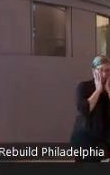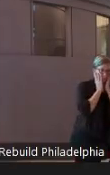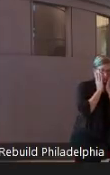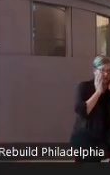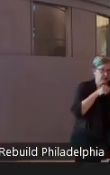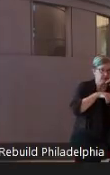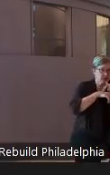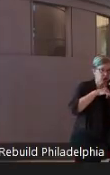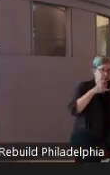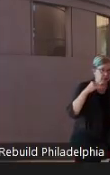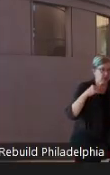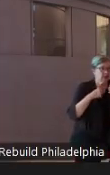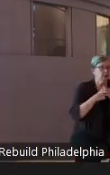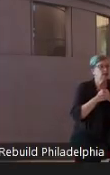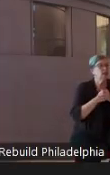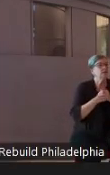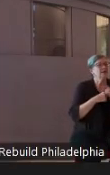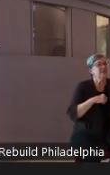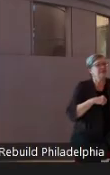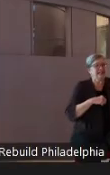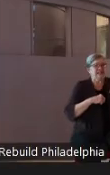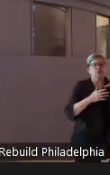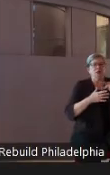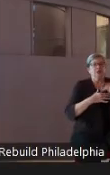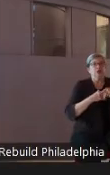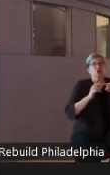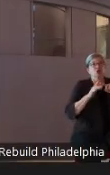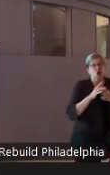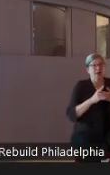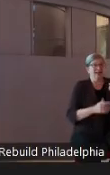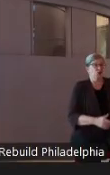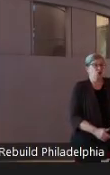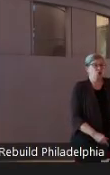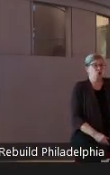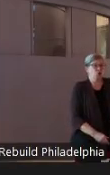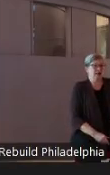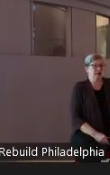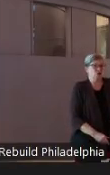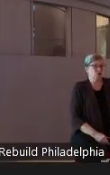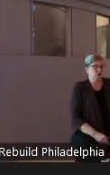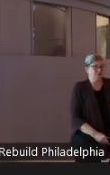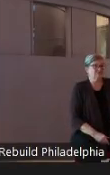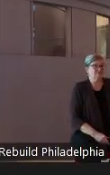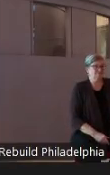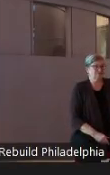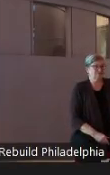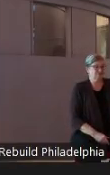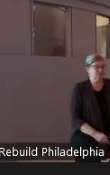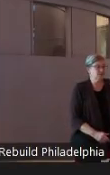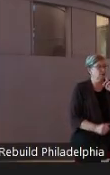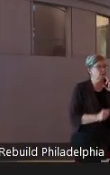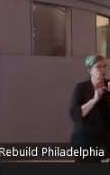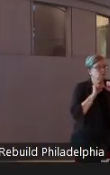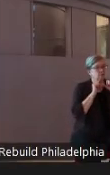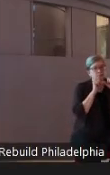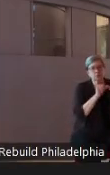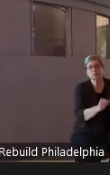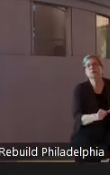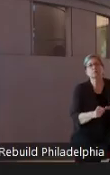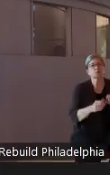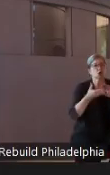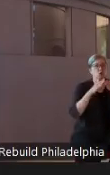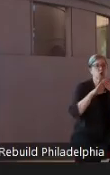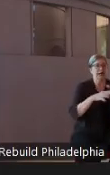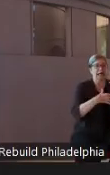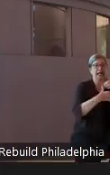this project. I know this project started in 2021. There was extensive community